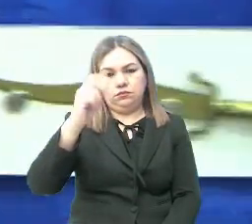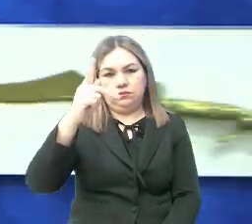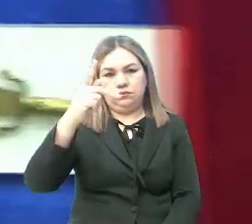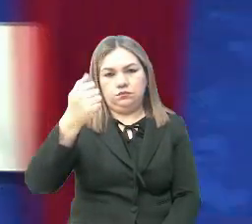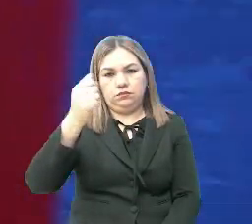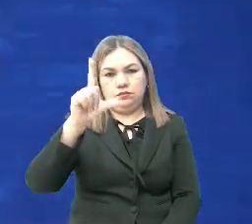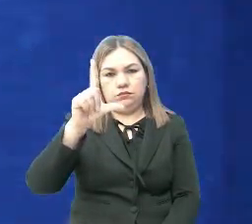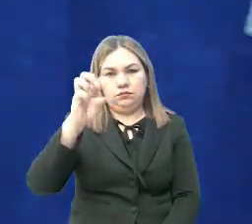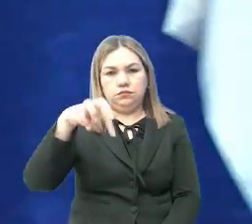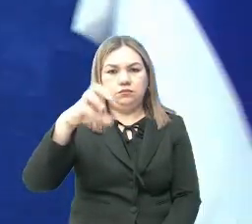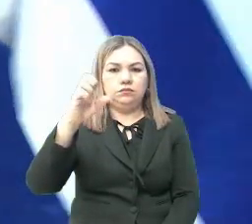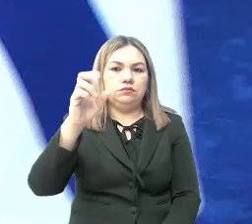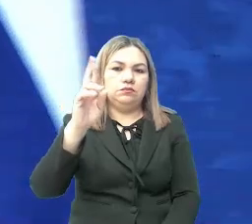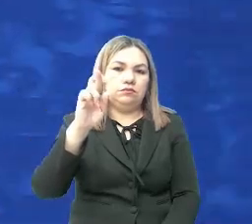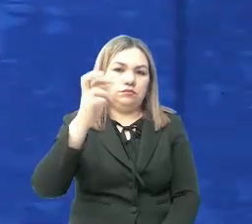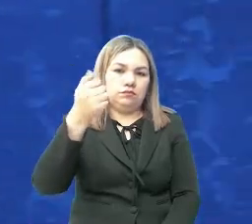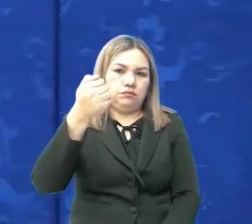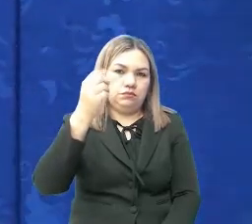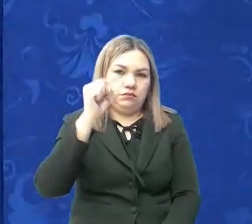with me.